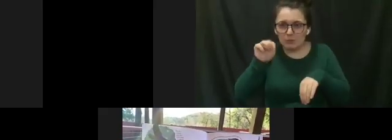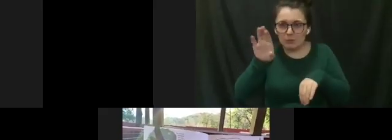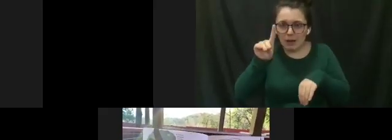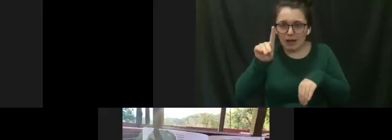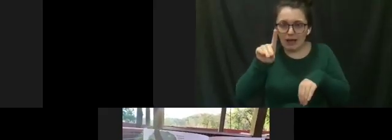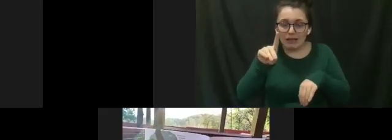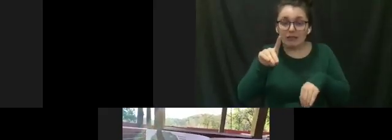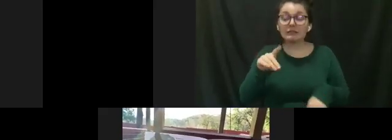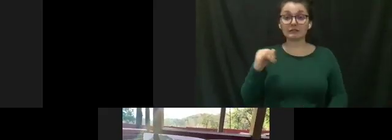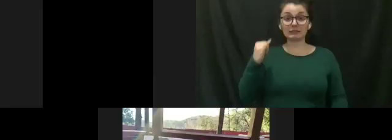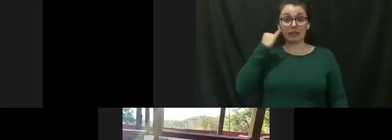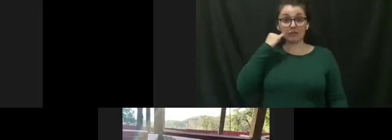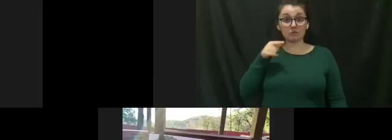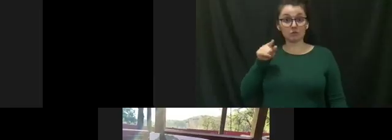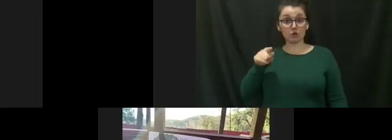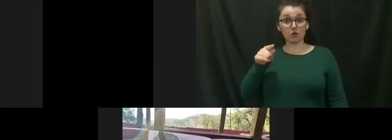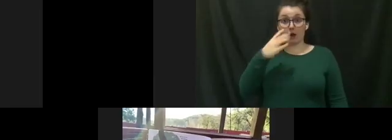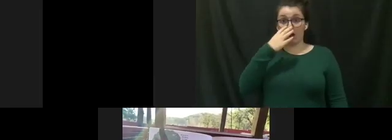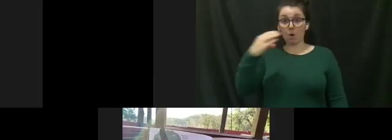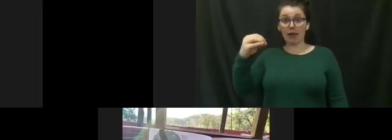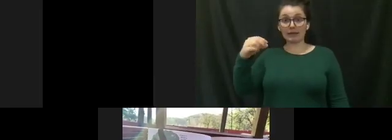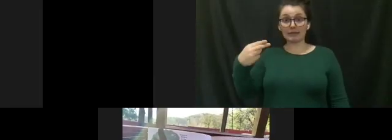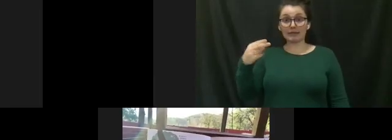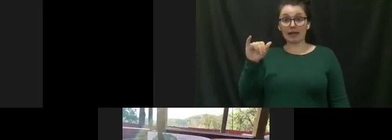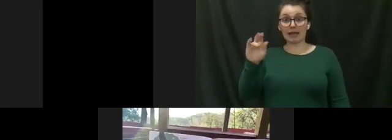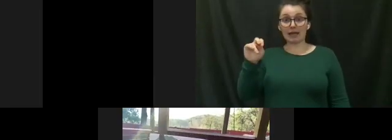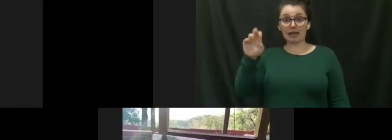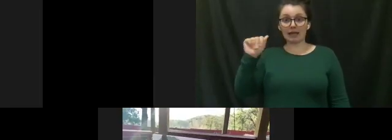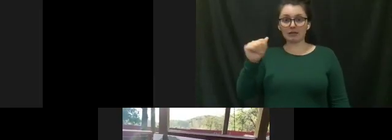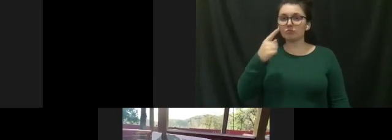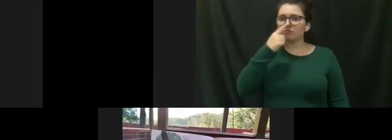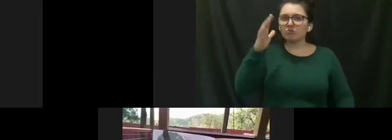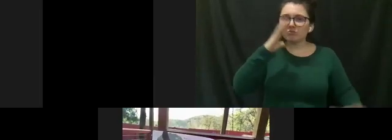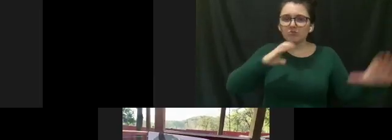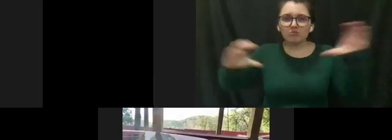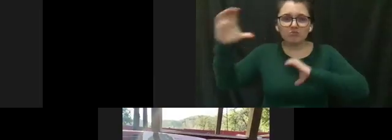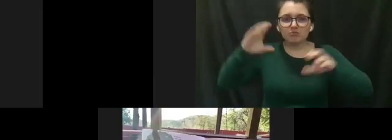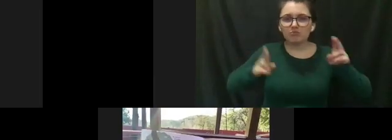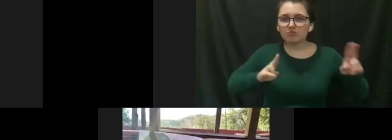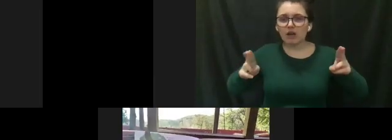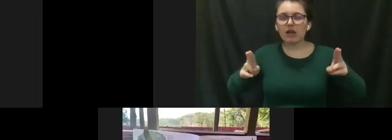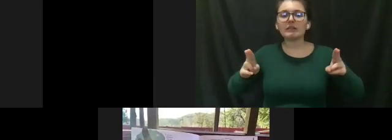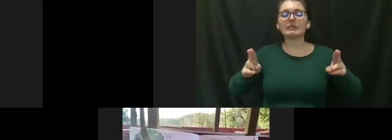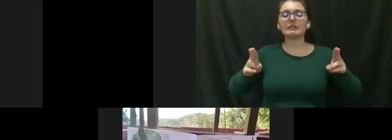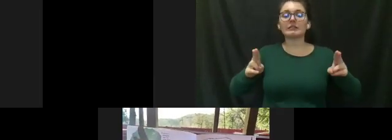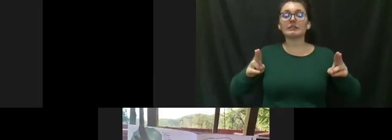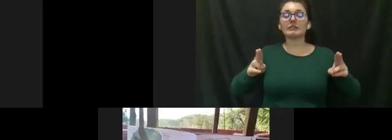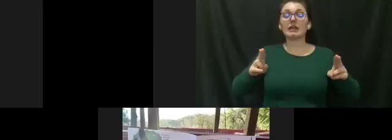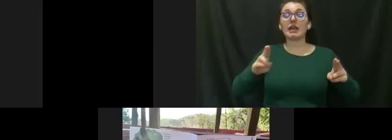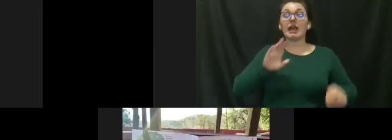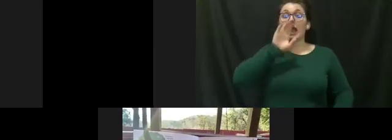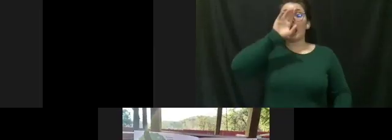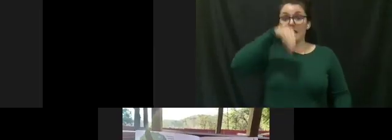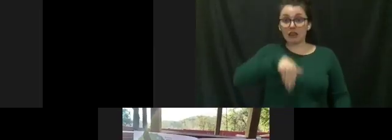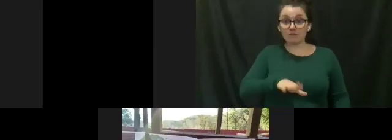a hyena, you find your next meal with your nose. If you're an elephant, you use your nose to give